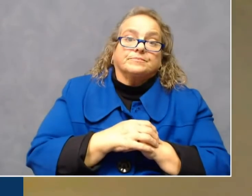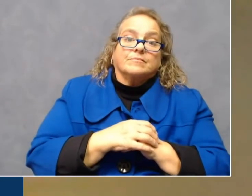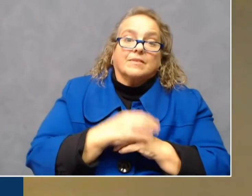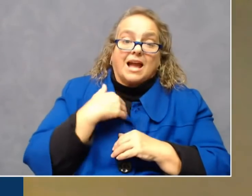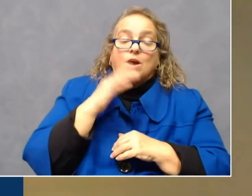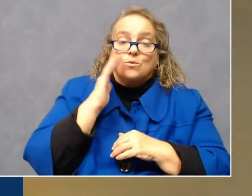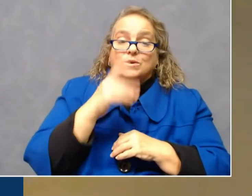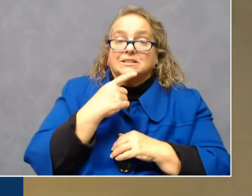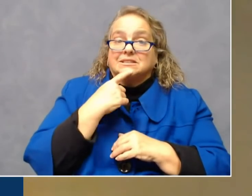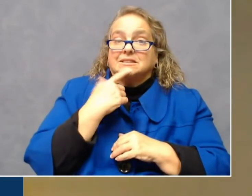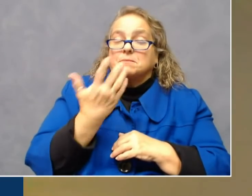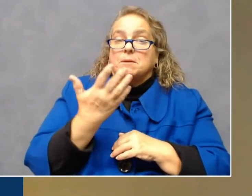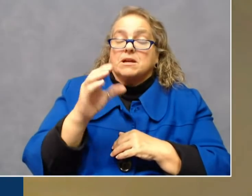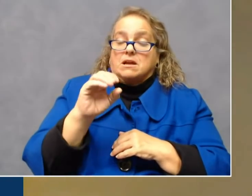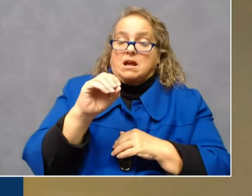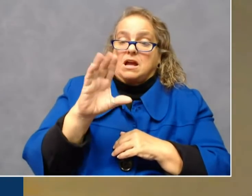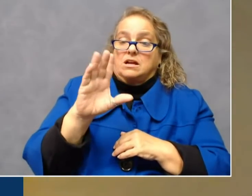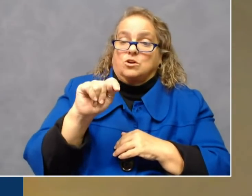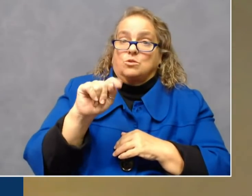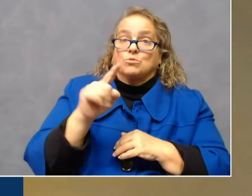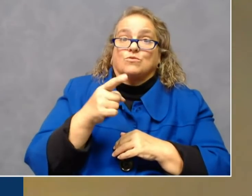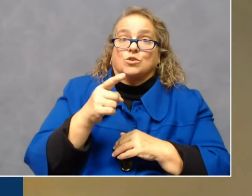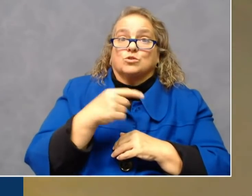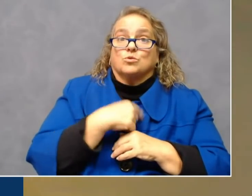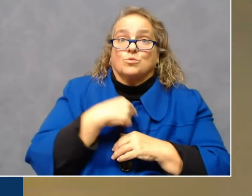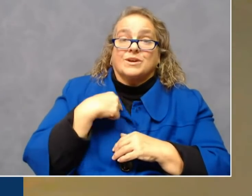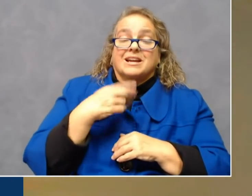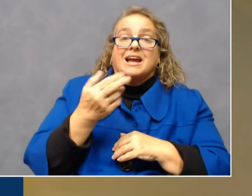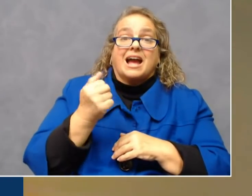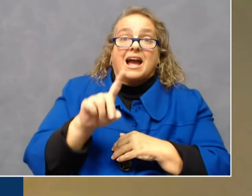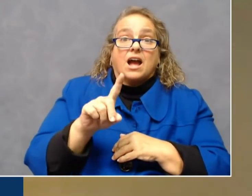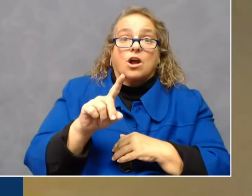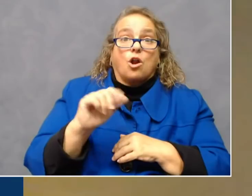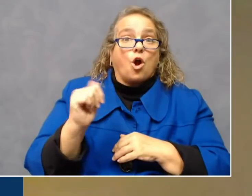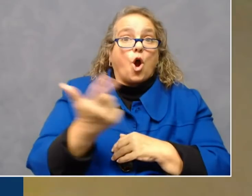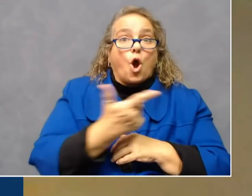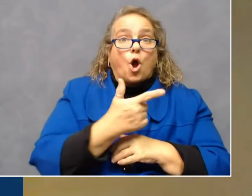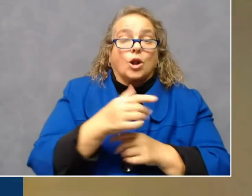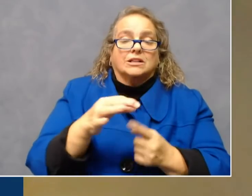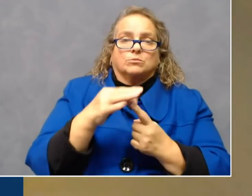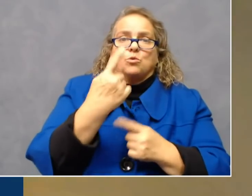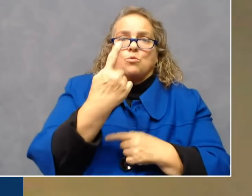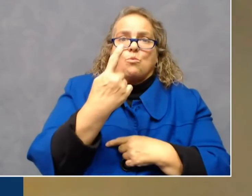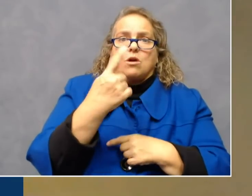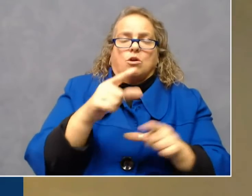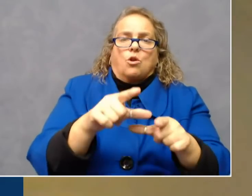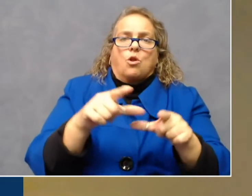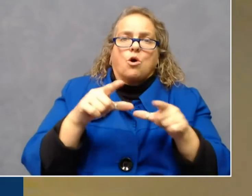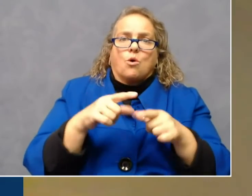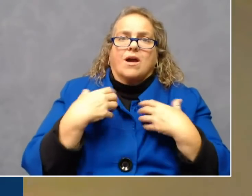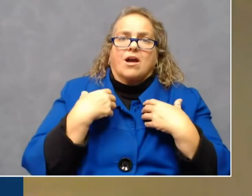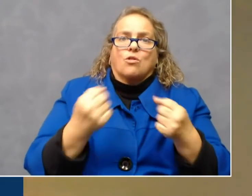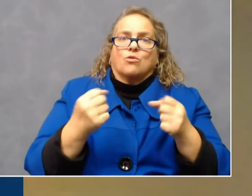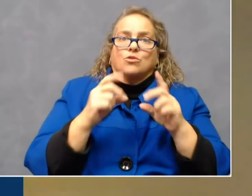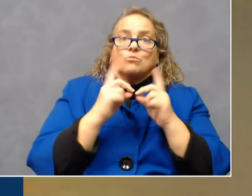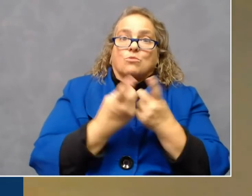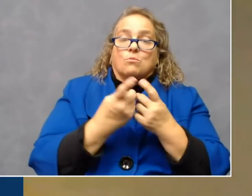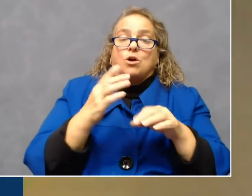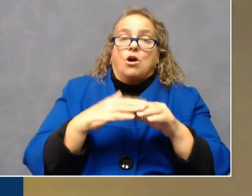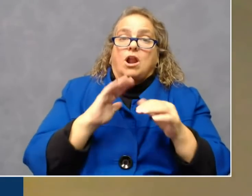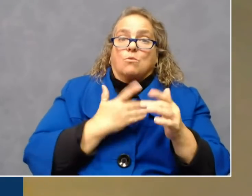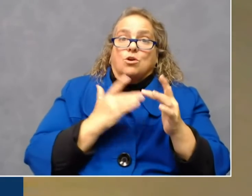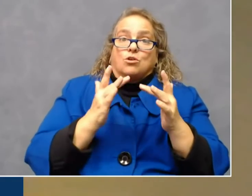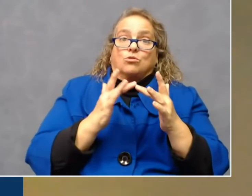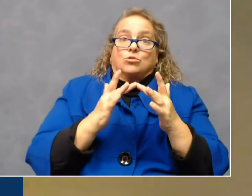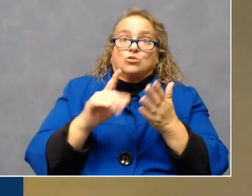October 1st, we had all but one of our local health departments on our contact tracing system. And